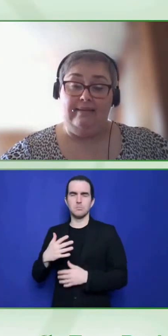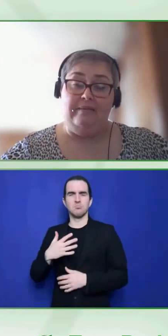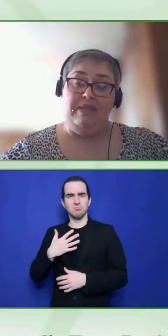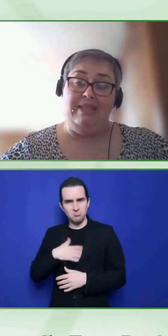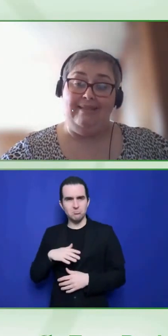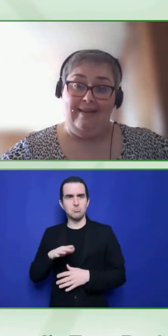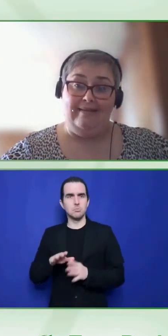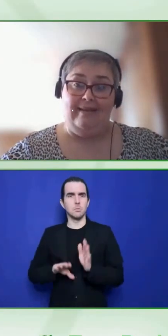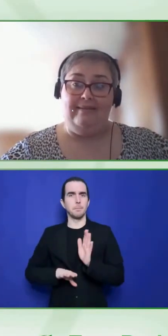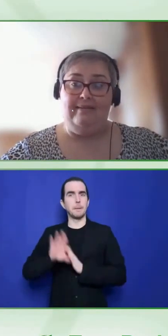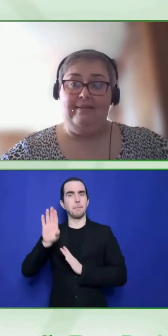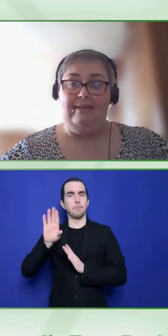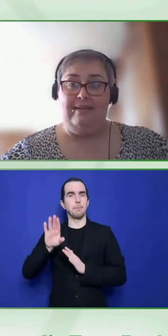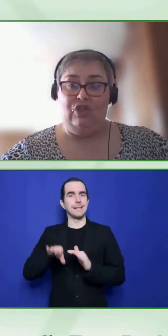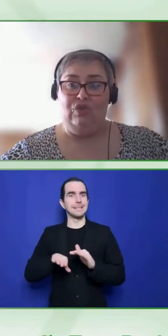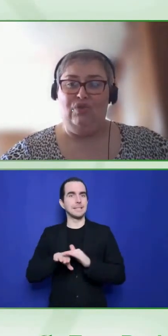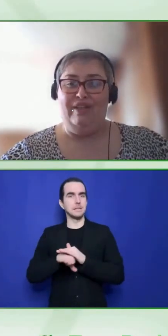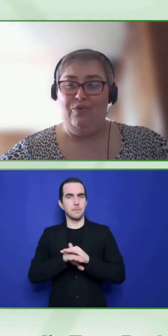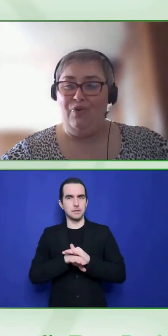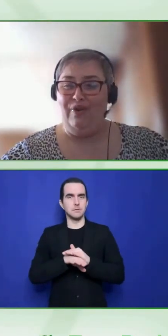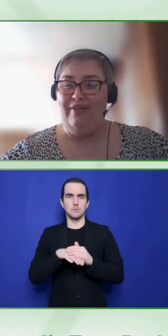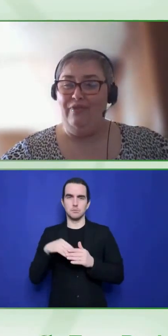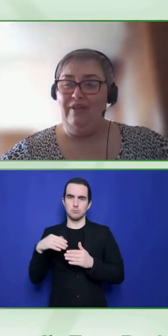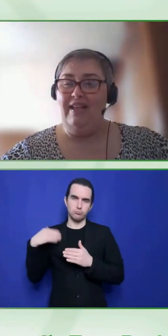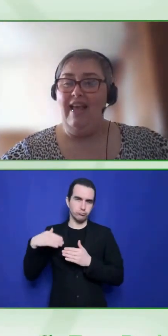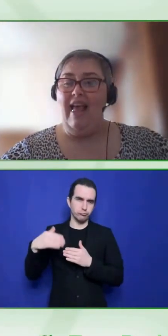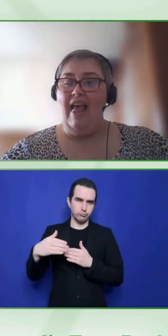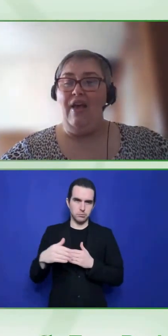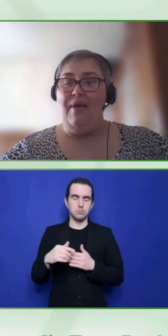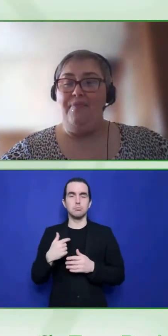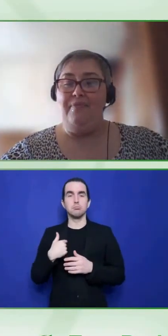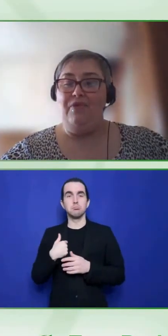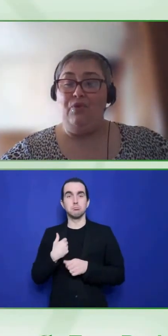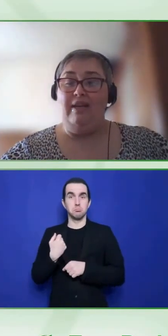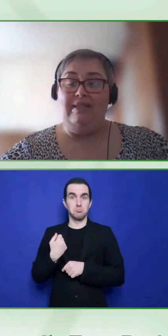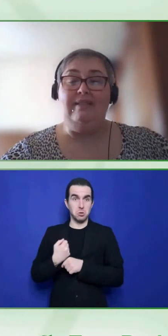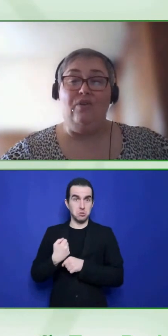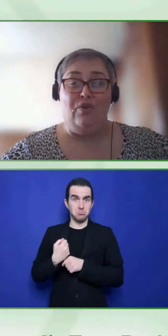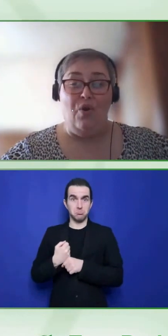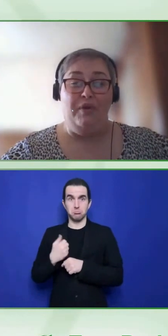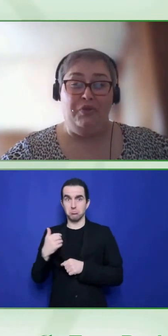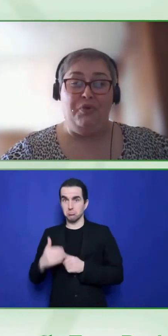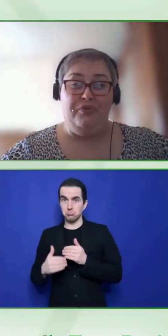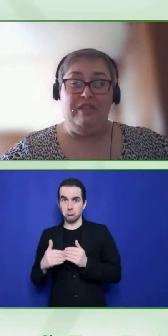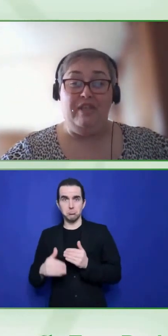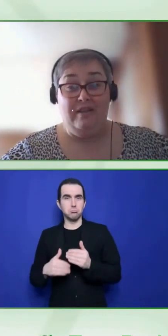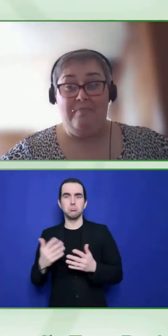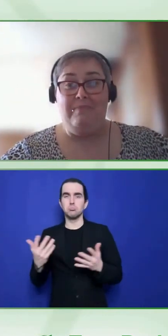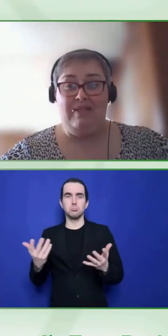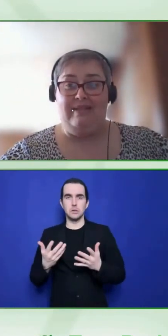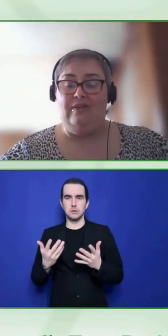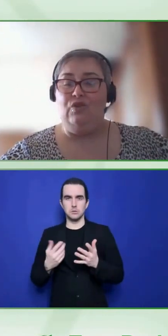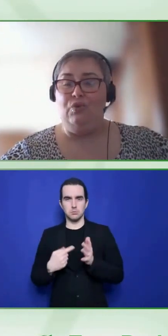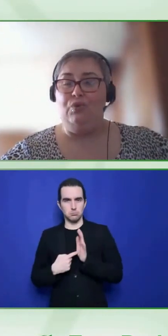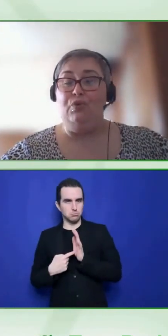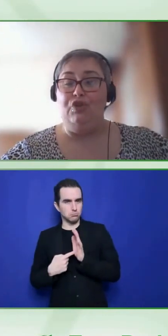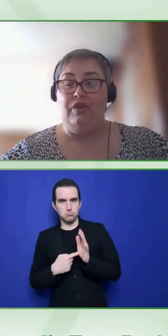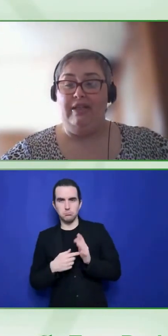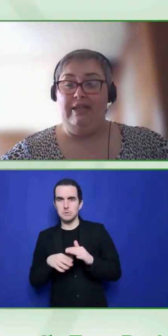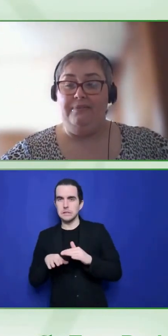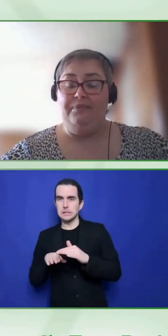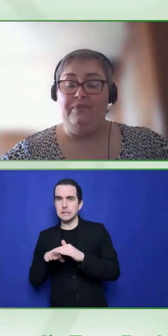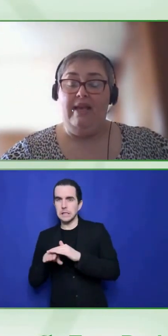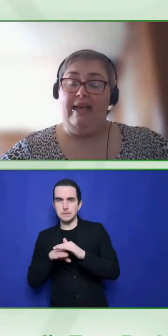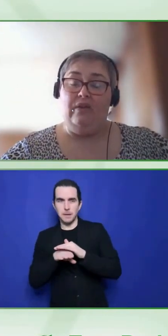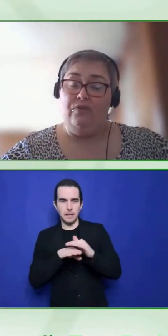mandatory accessibility standards at national and local level. So there is still a long way to go for the other member states to